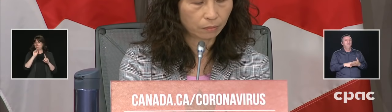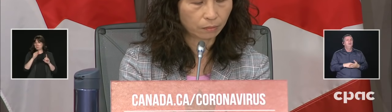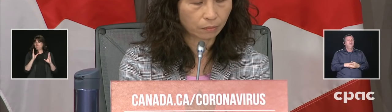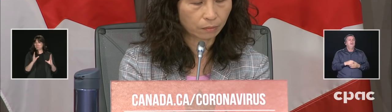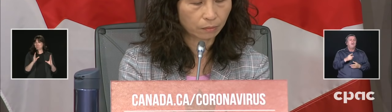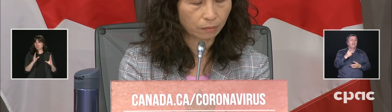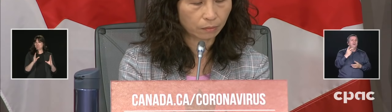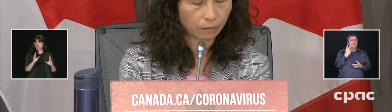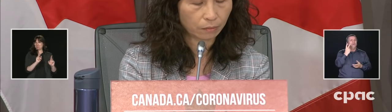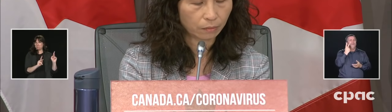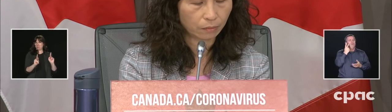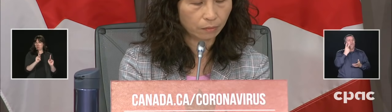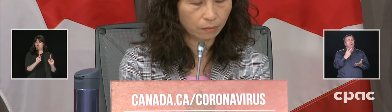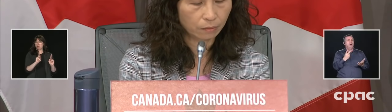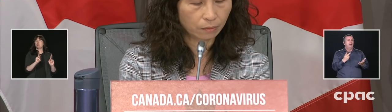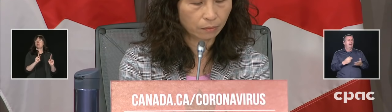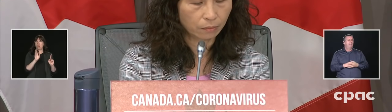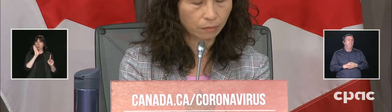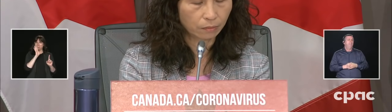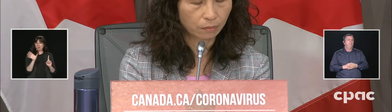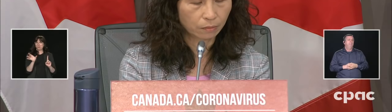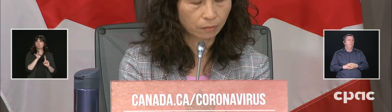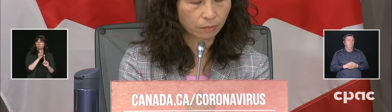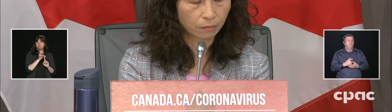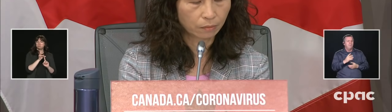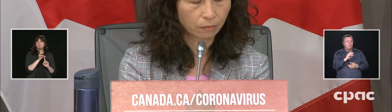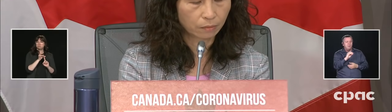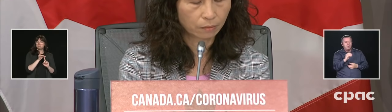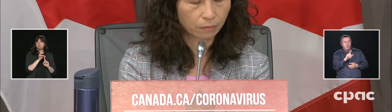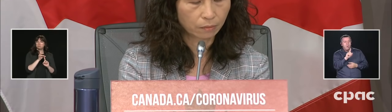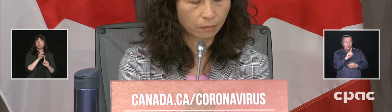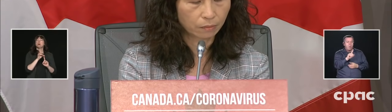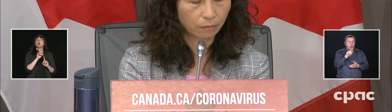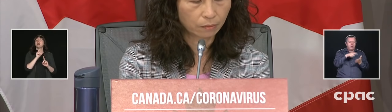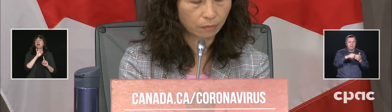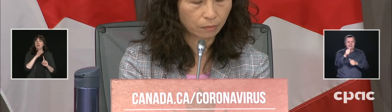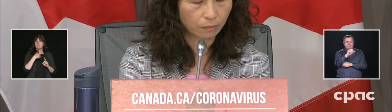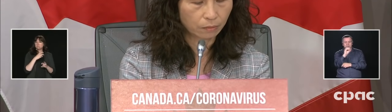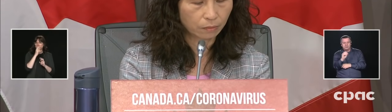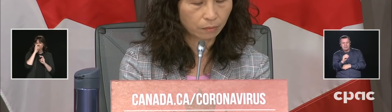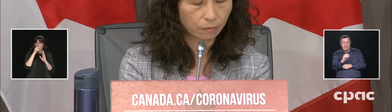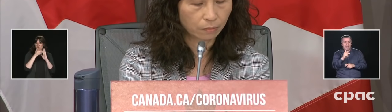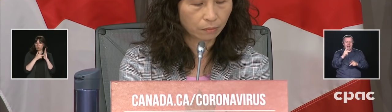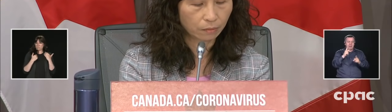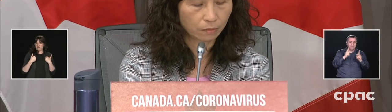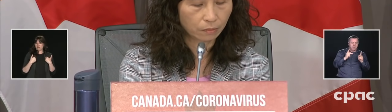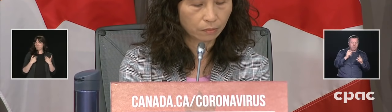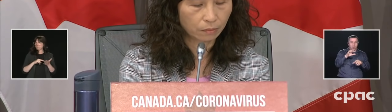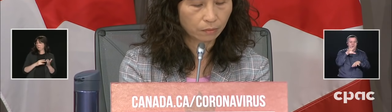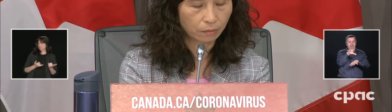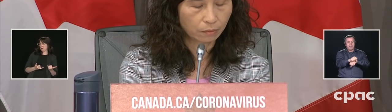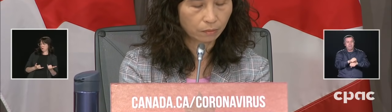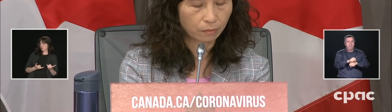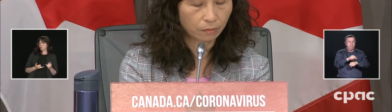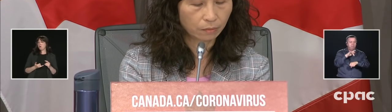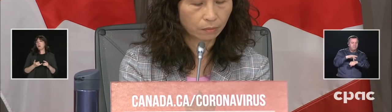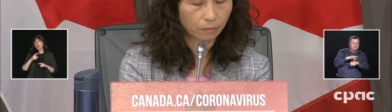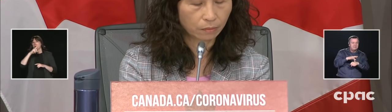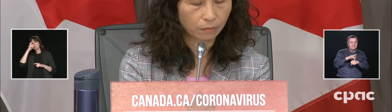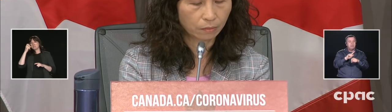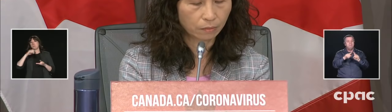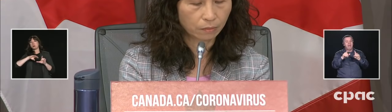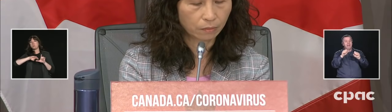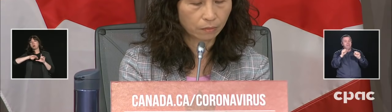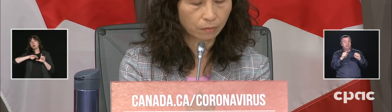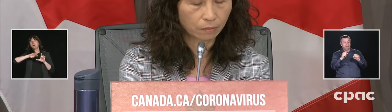infected with strong controls, which we have now. And you see it peaking in the summer and then petering out by the fall. I'm just curious if you